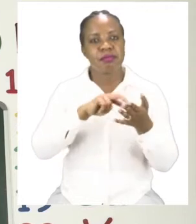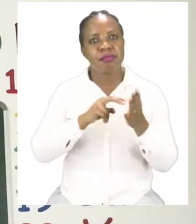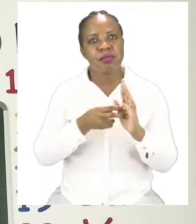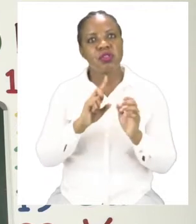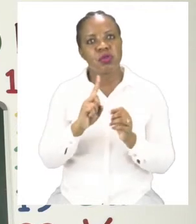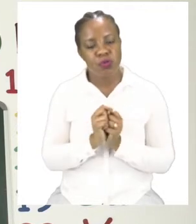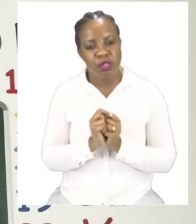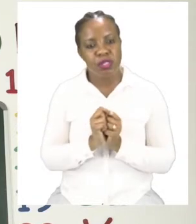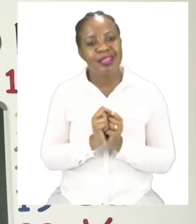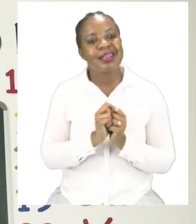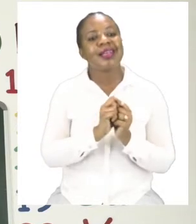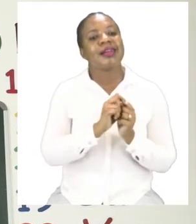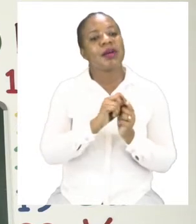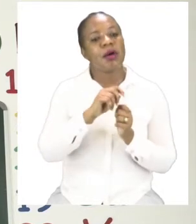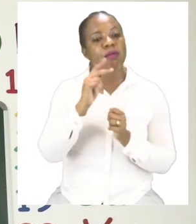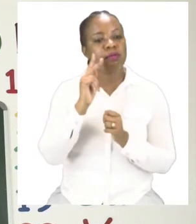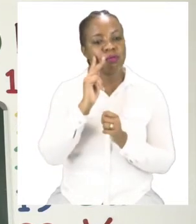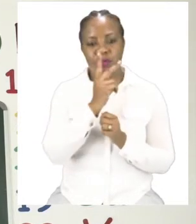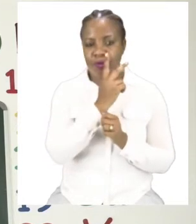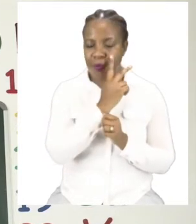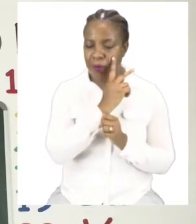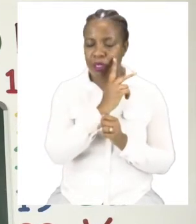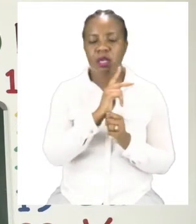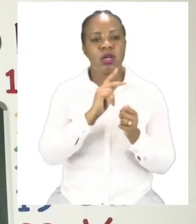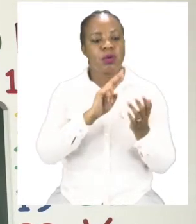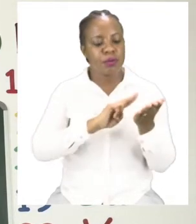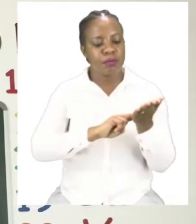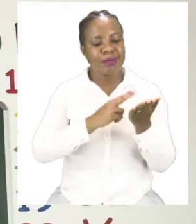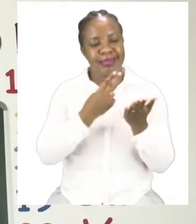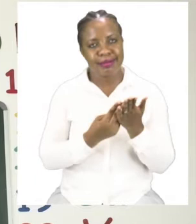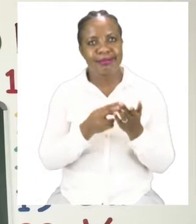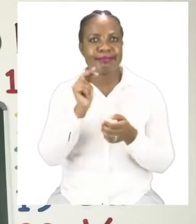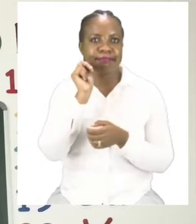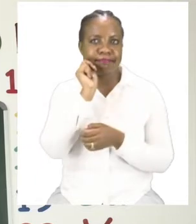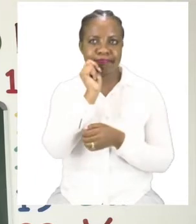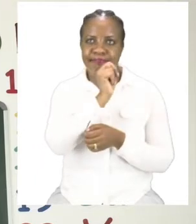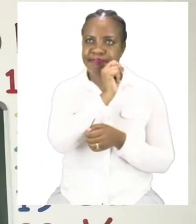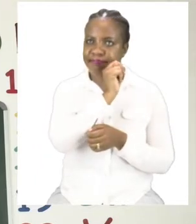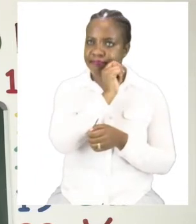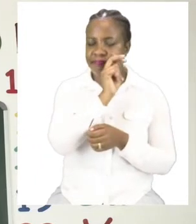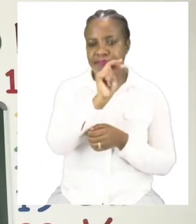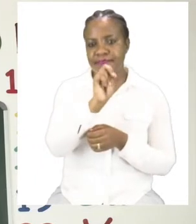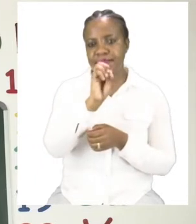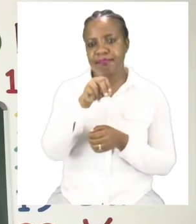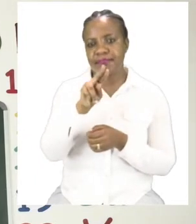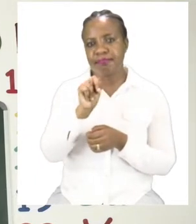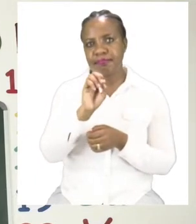to use? Well, we're going to use our hands to point. The first pronoun is the